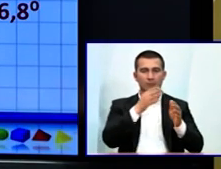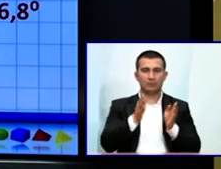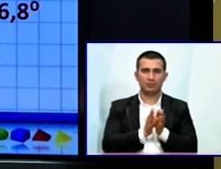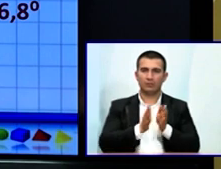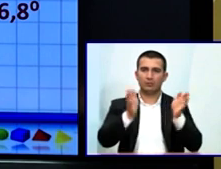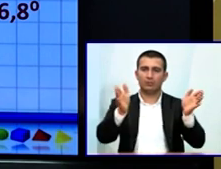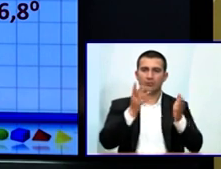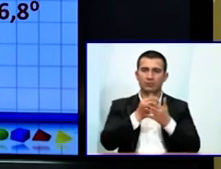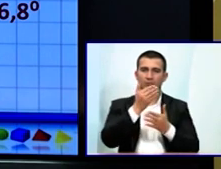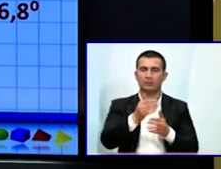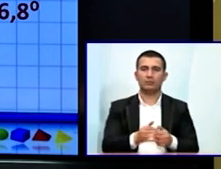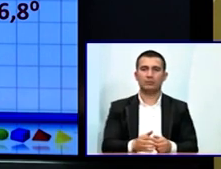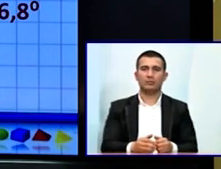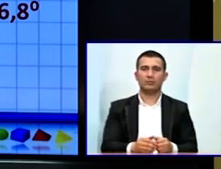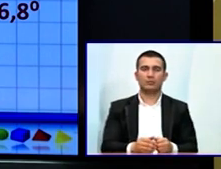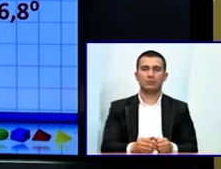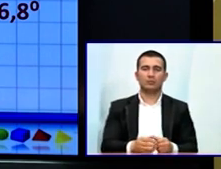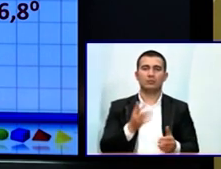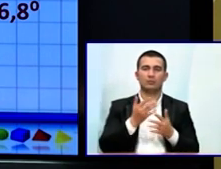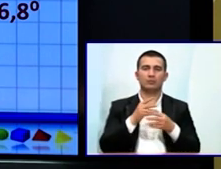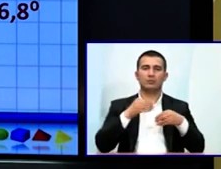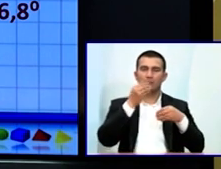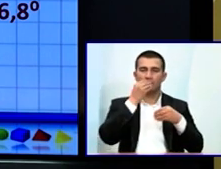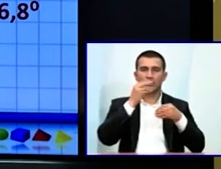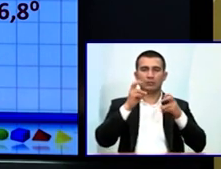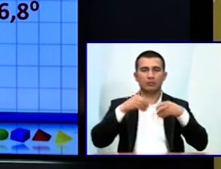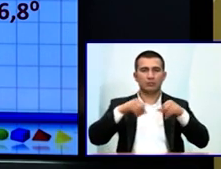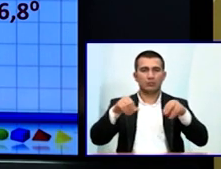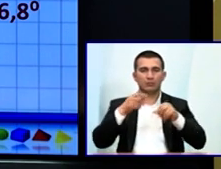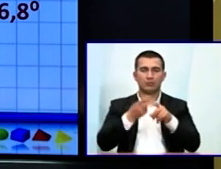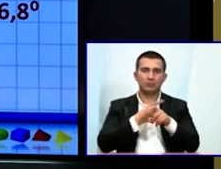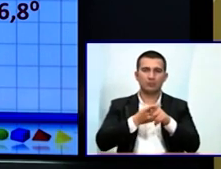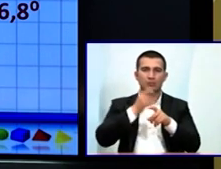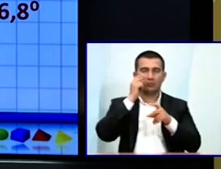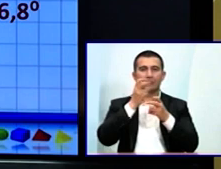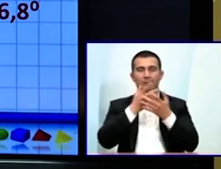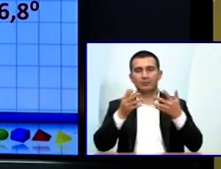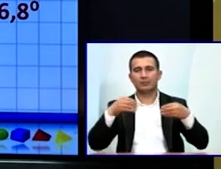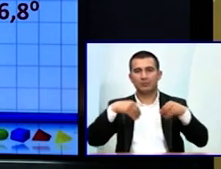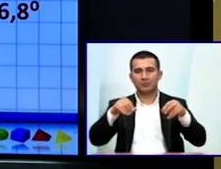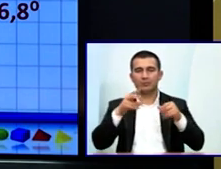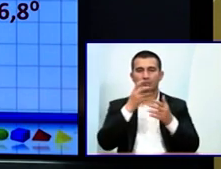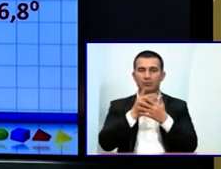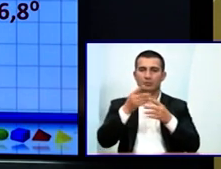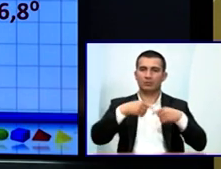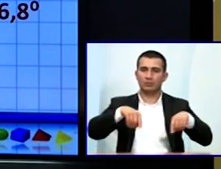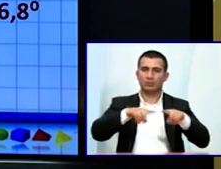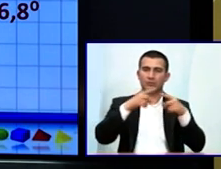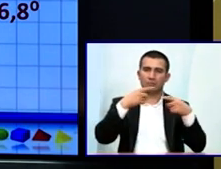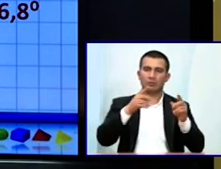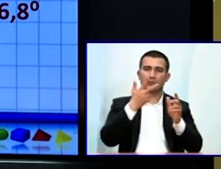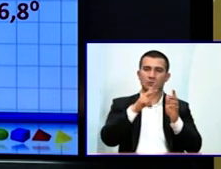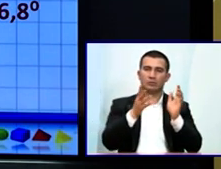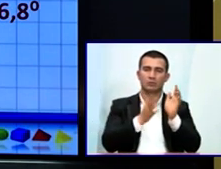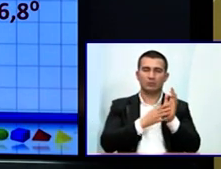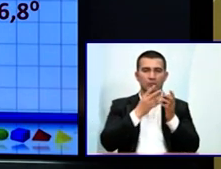qiladi. Ekin maydonlari 11%, demak 11% ni 3.6 gradusga ko'paytirsak,